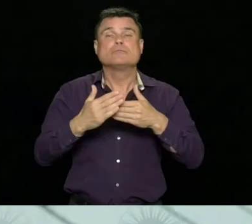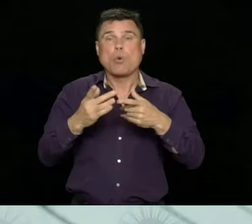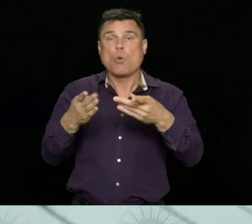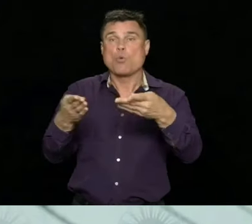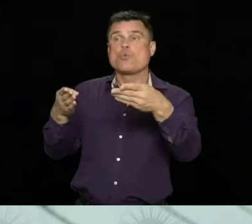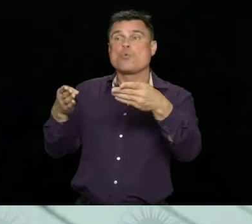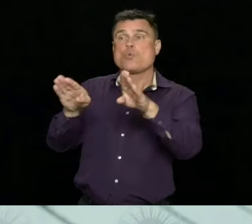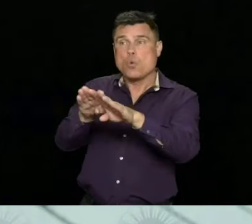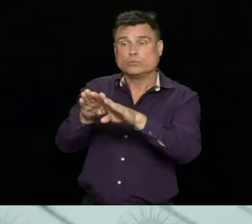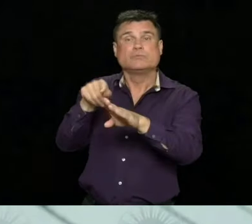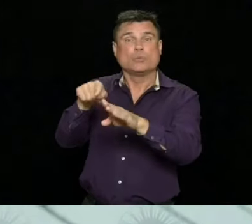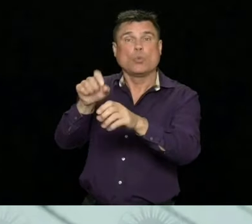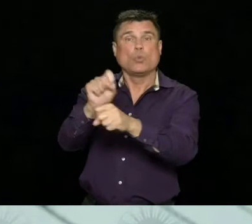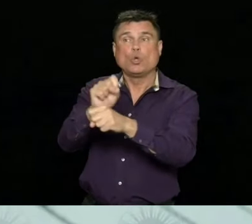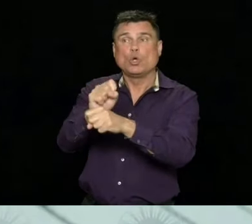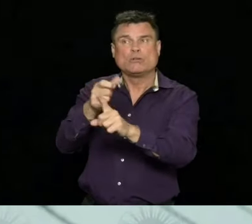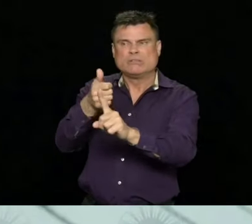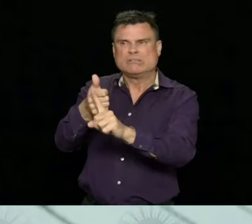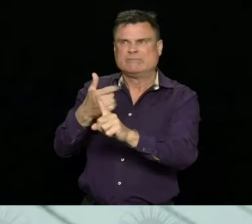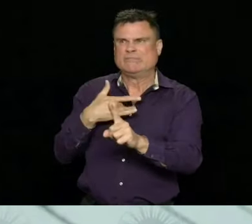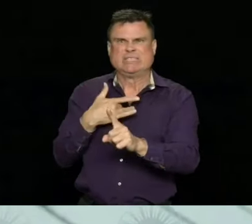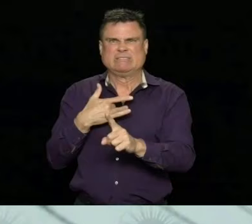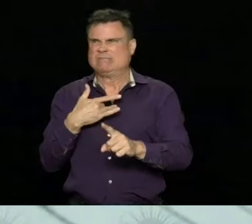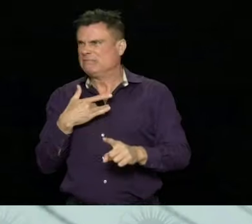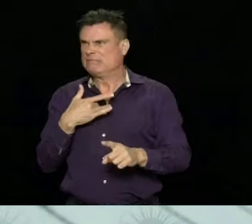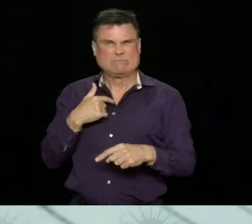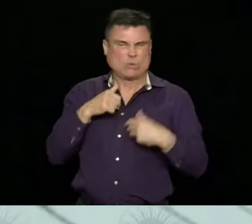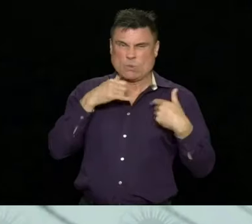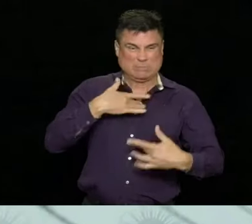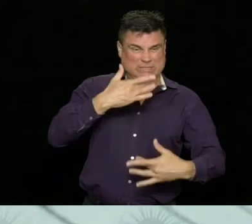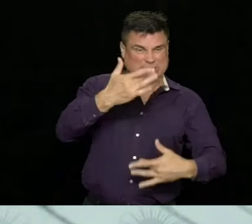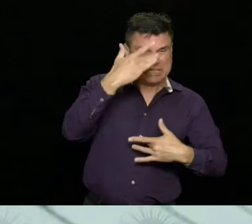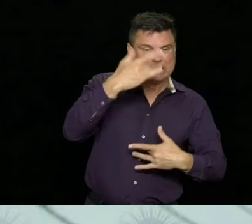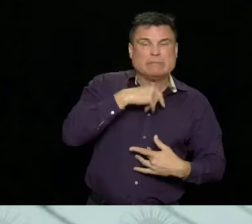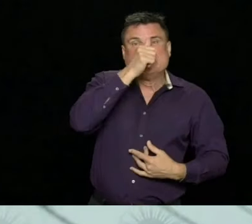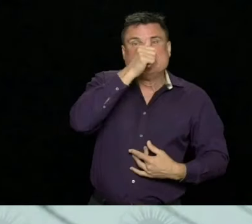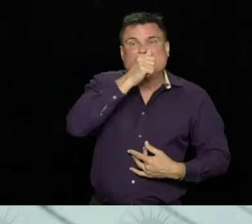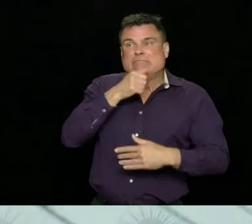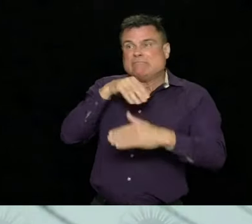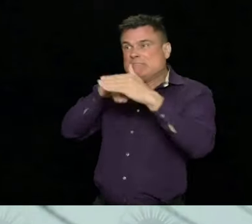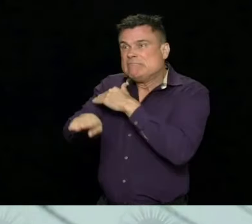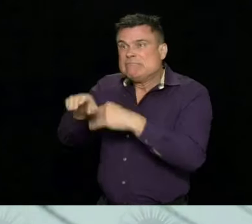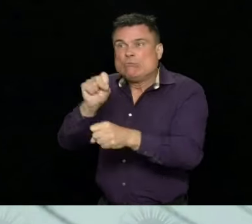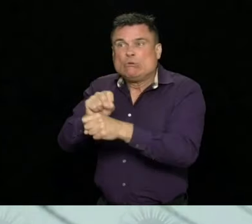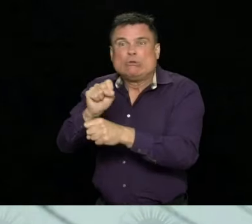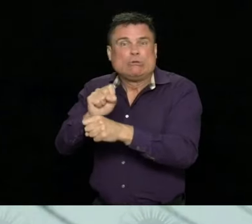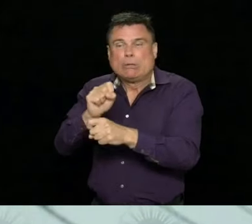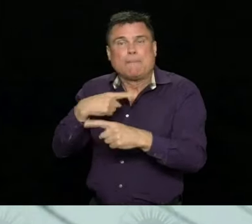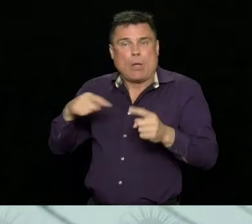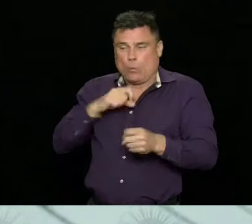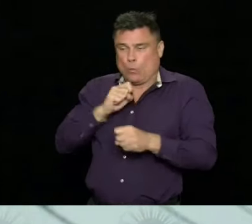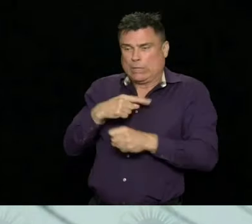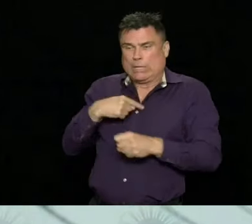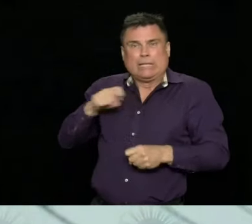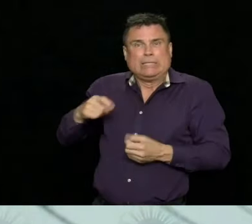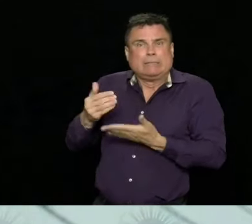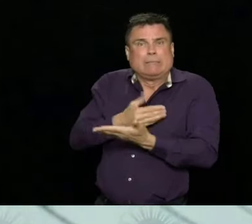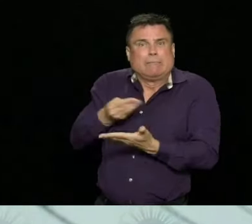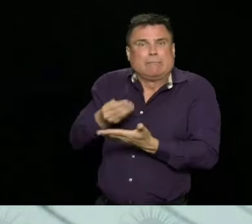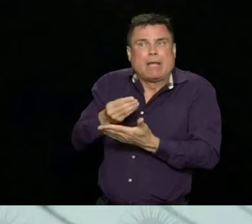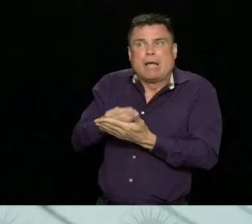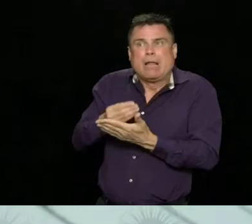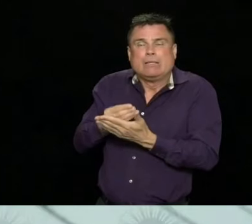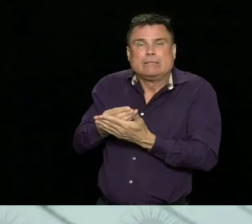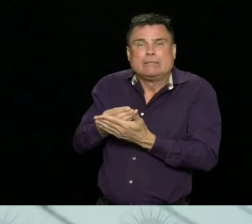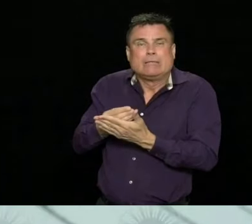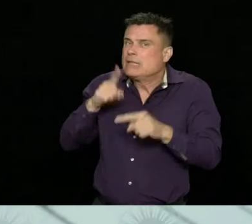work because they have economic pressures to go to work. They couldn't afford to stay home. And as a result, the